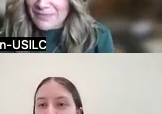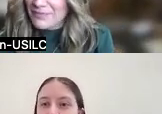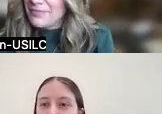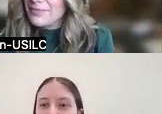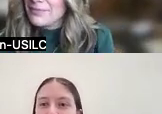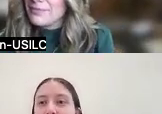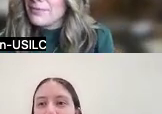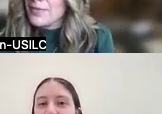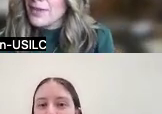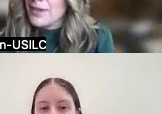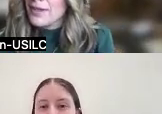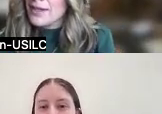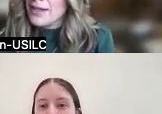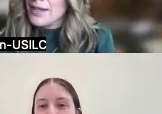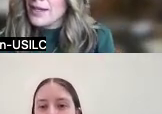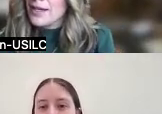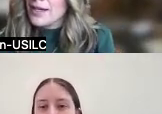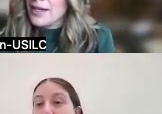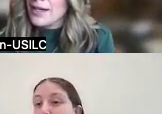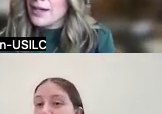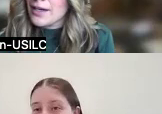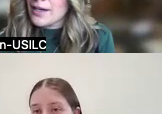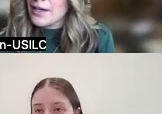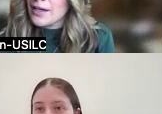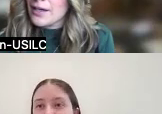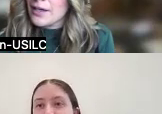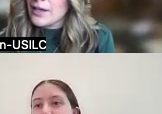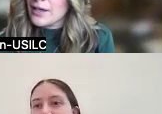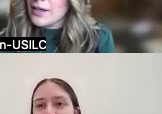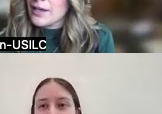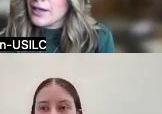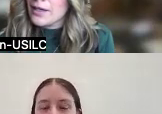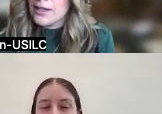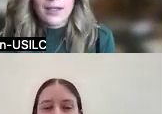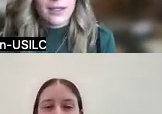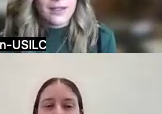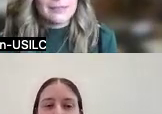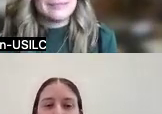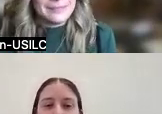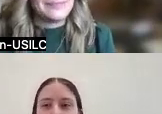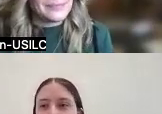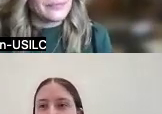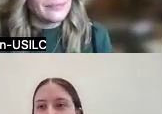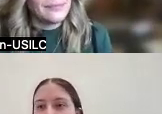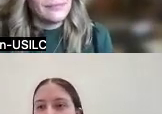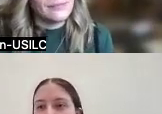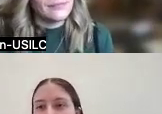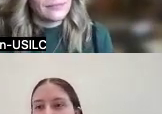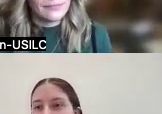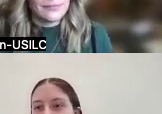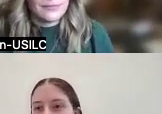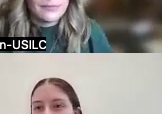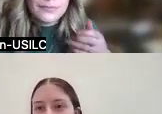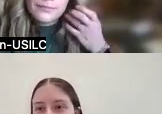Utah Developmental Disabilities Council, commonly abbreviated as UDDC, and I am the Policy